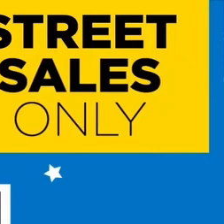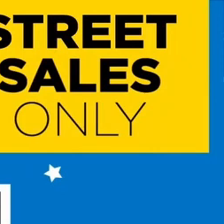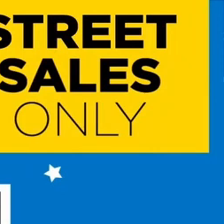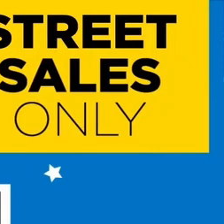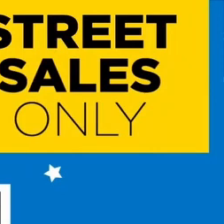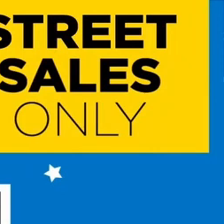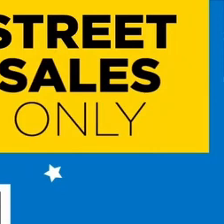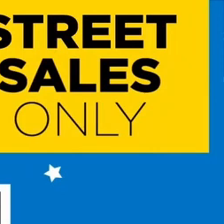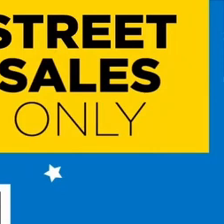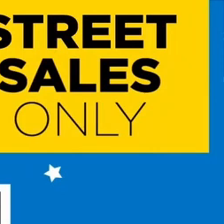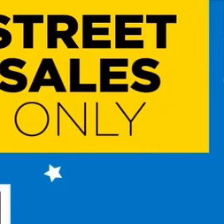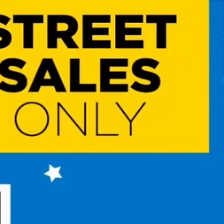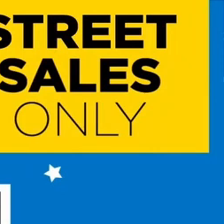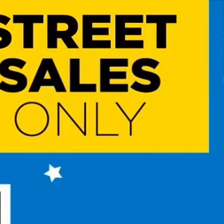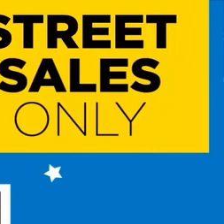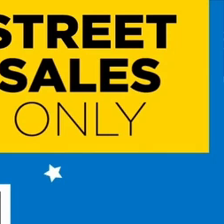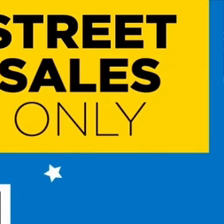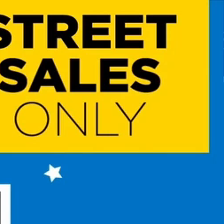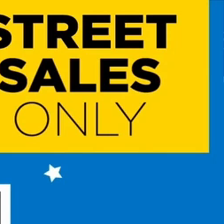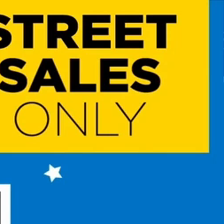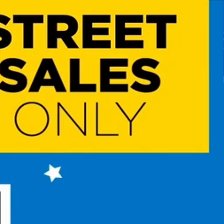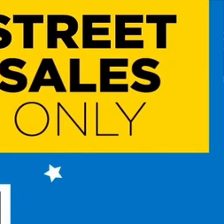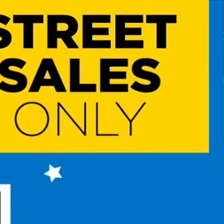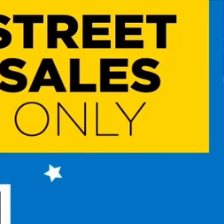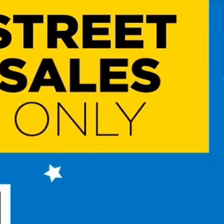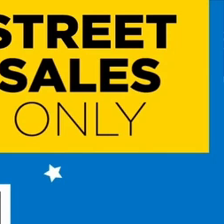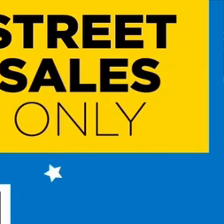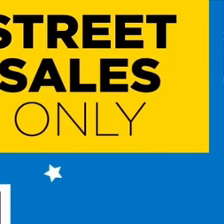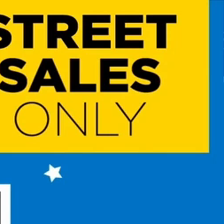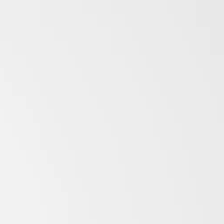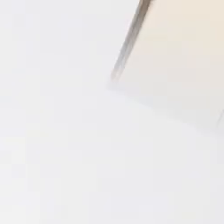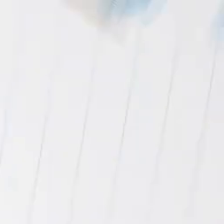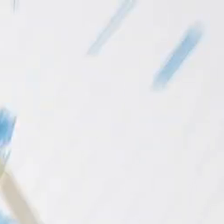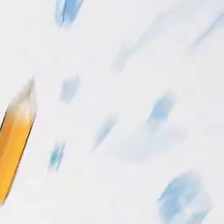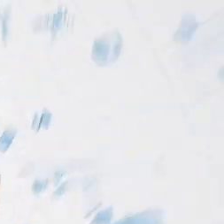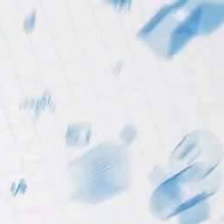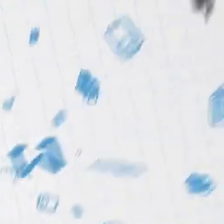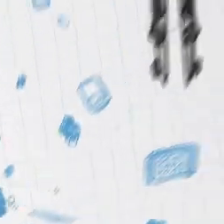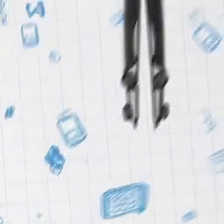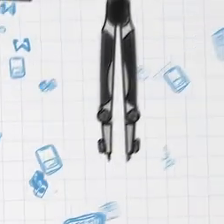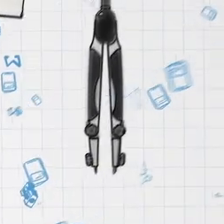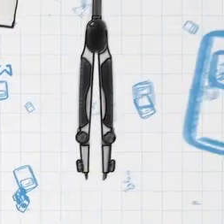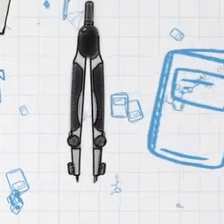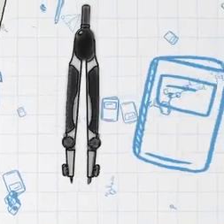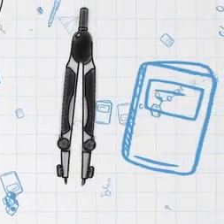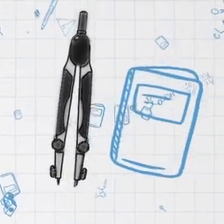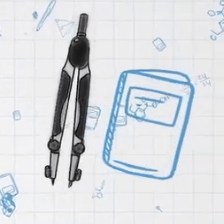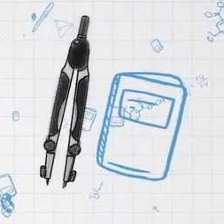your daily lesson and other fun activities with Zoe and Zoshi.